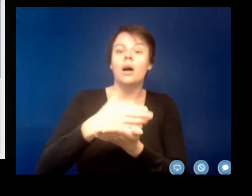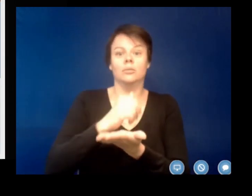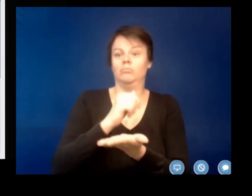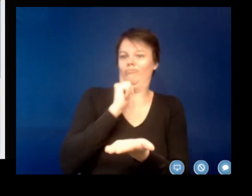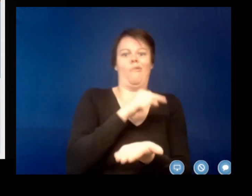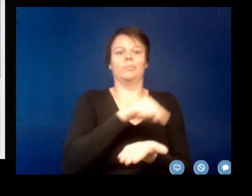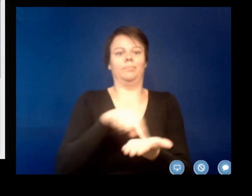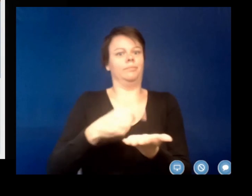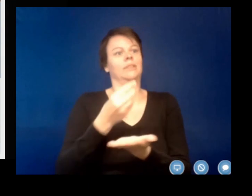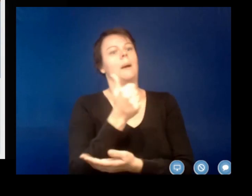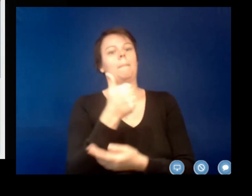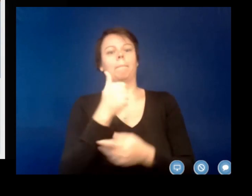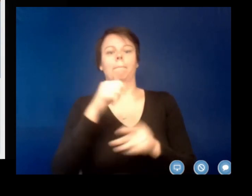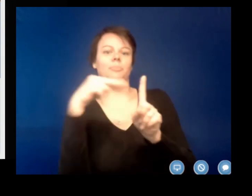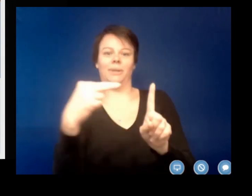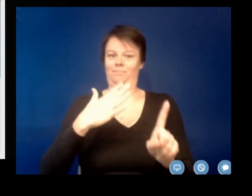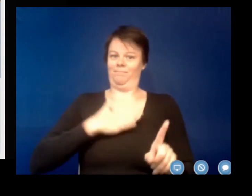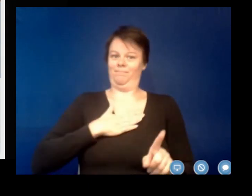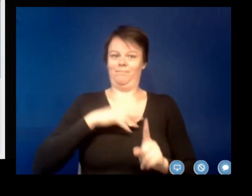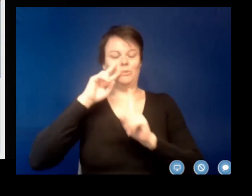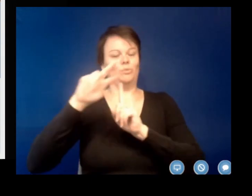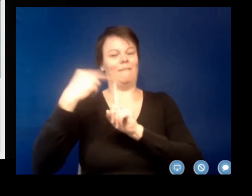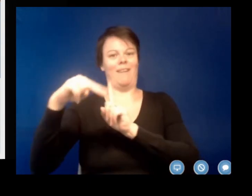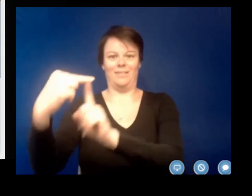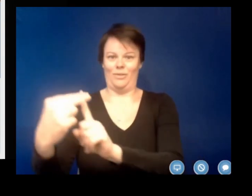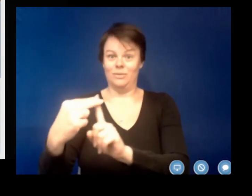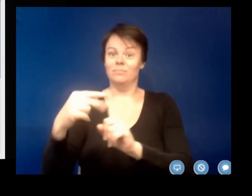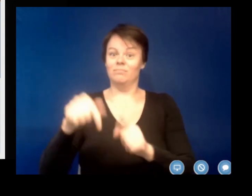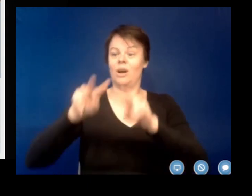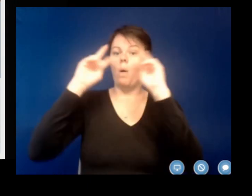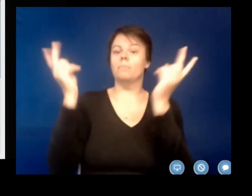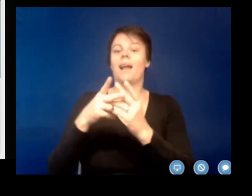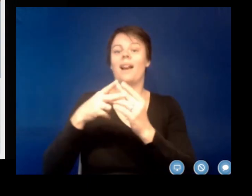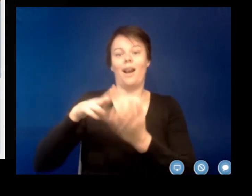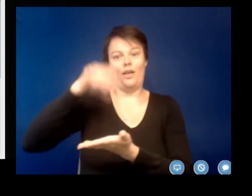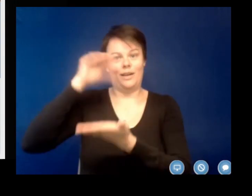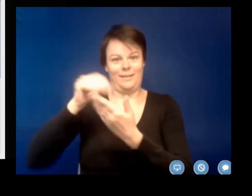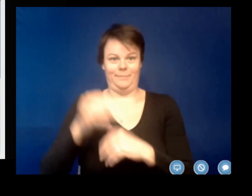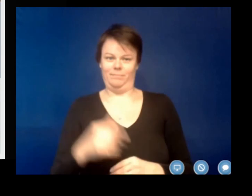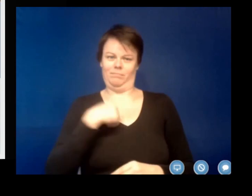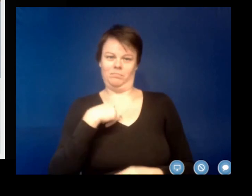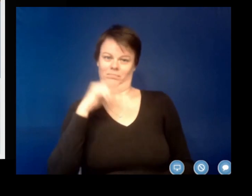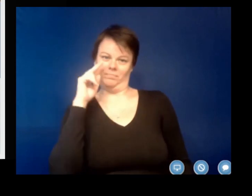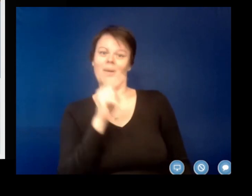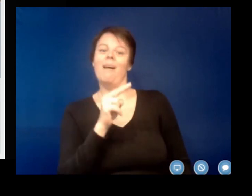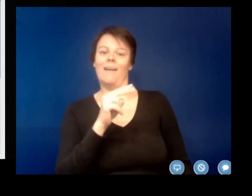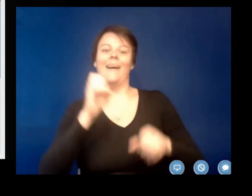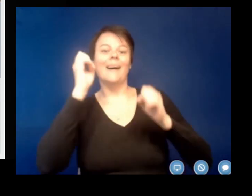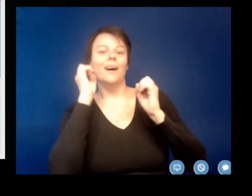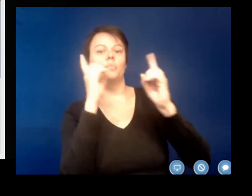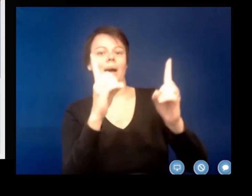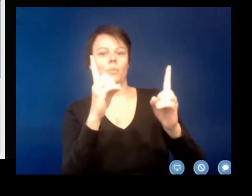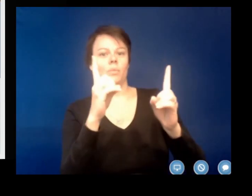see as an educational research in an emerging field. And in this keynote,